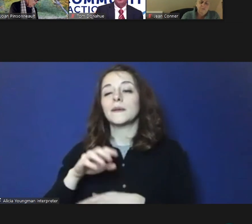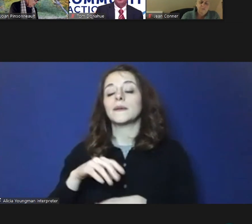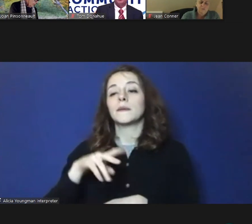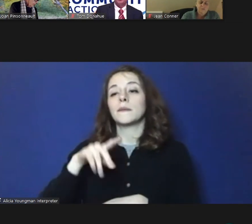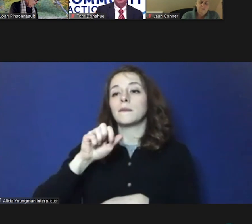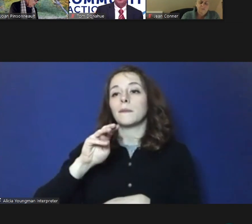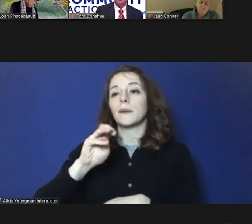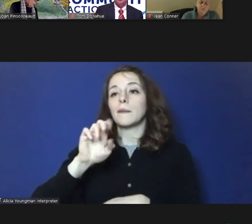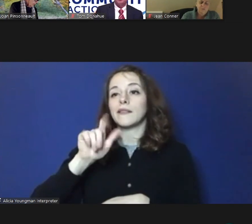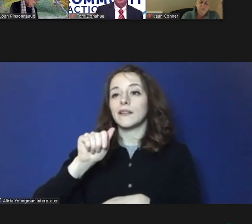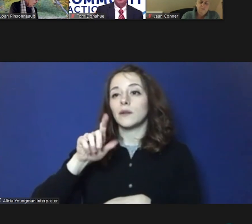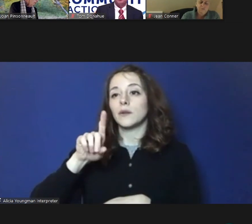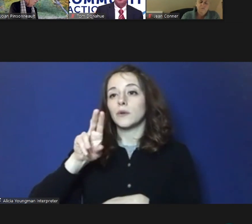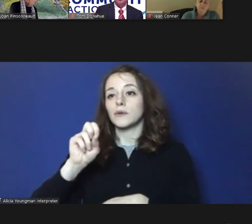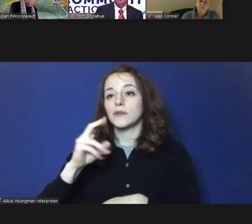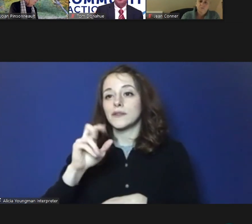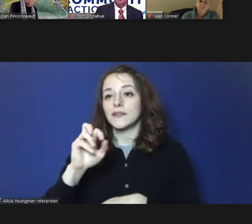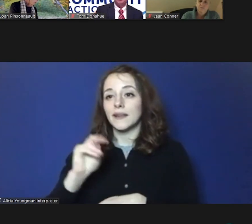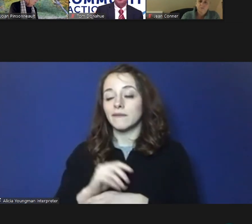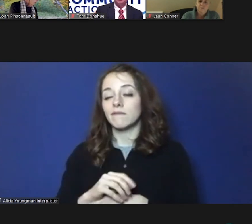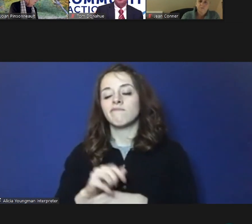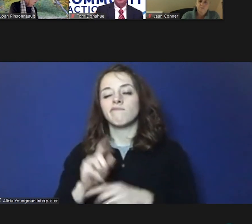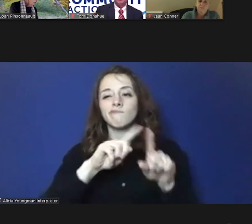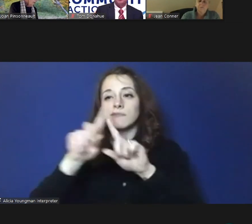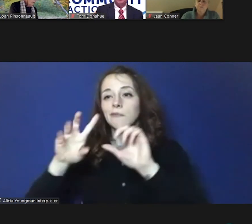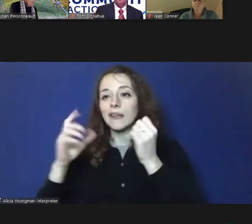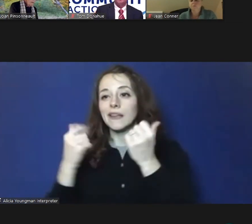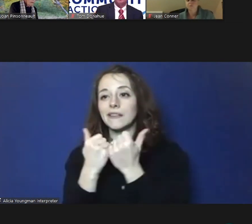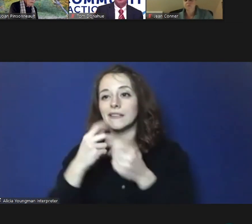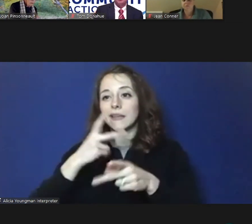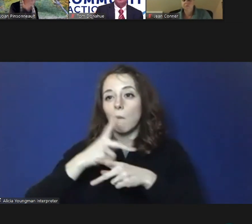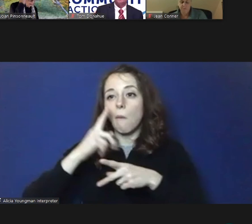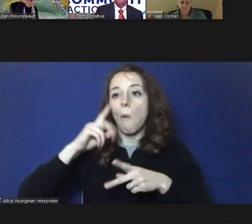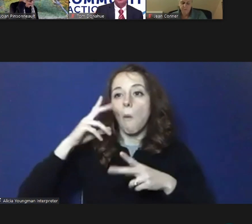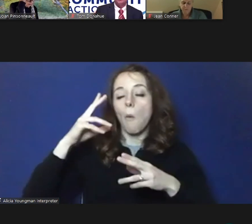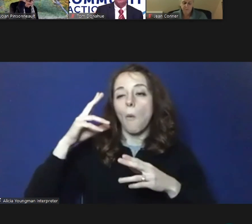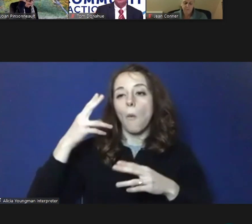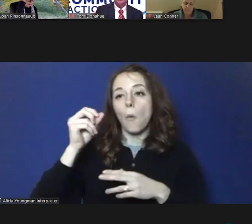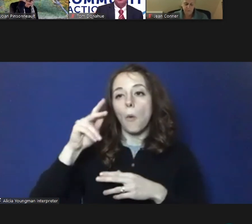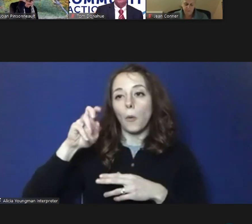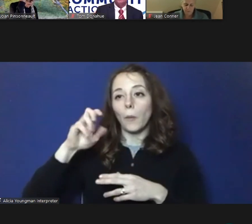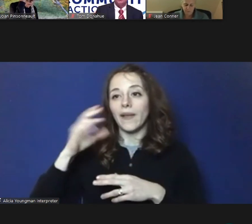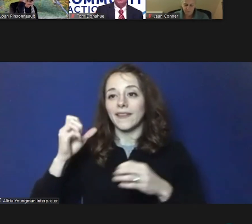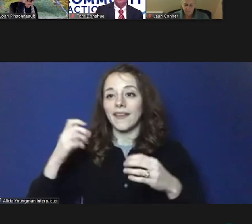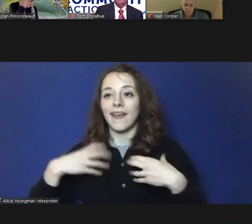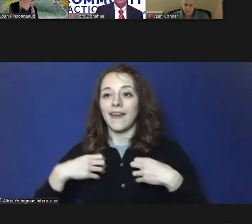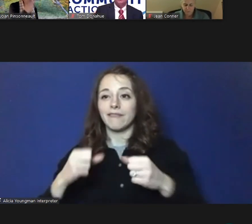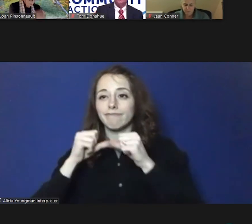The agency, so many of whom we've heard from tonight, who've kept hope and health alive for so many of us.